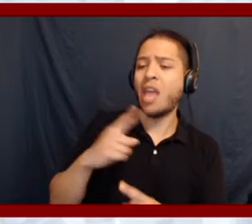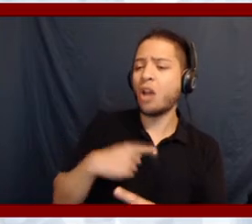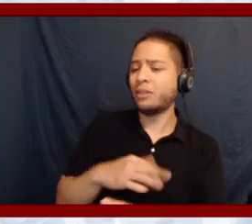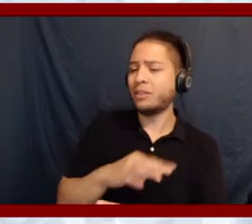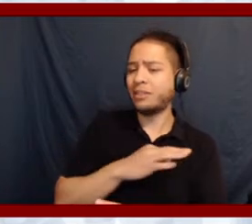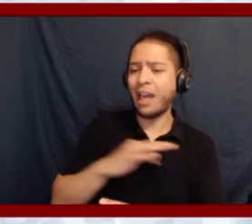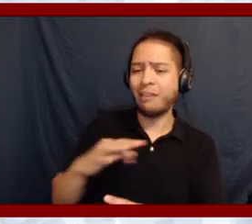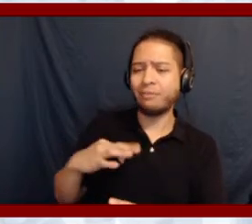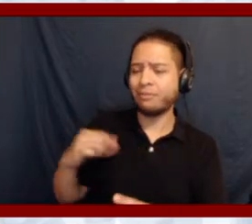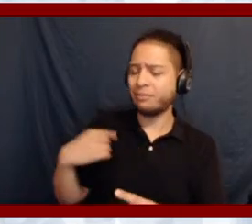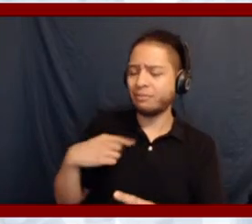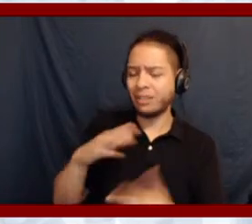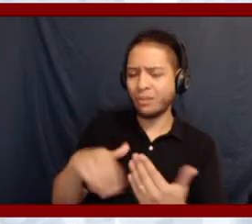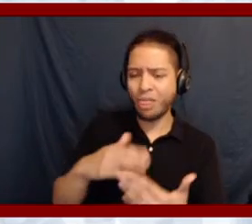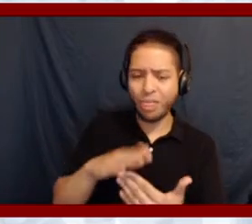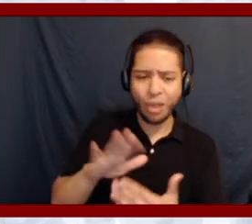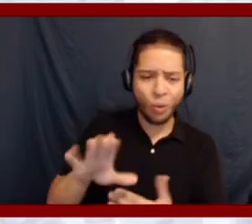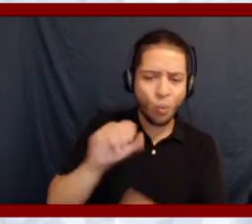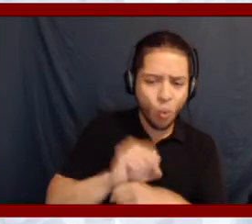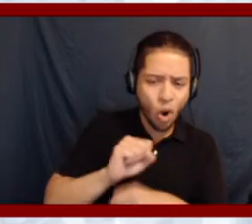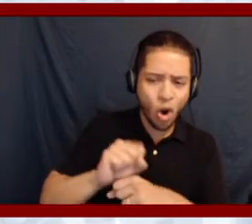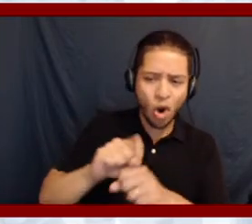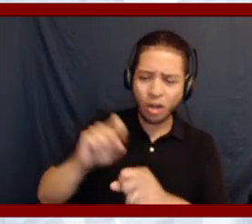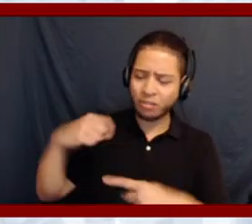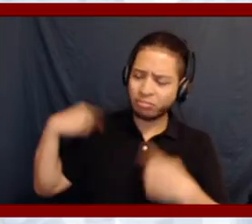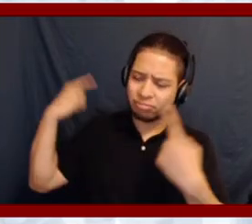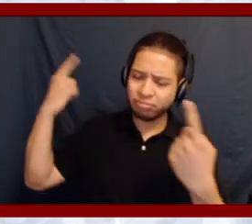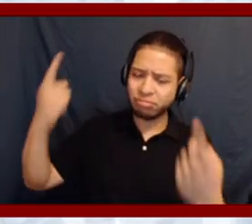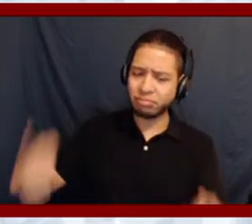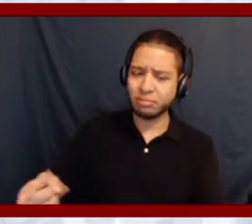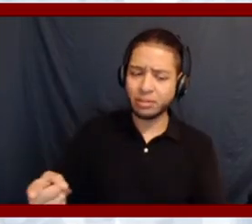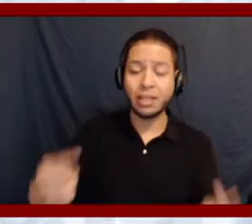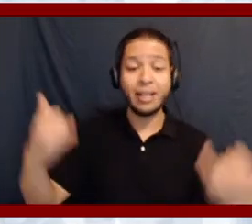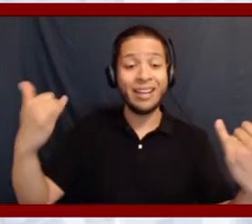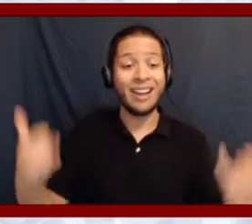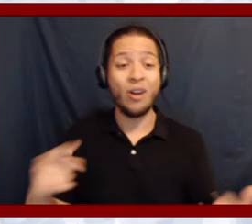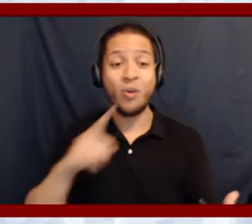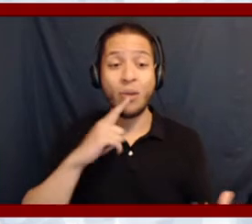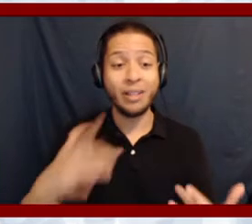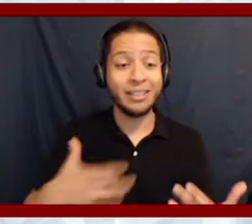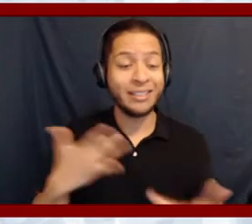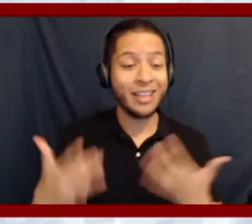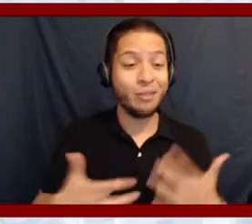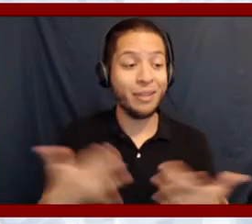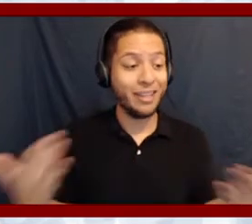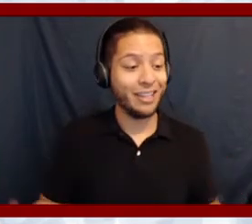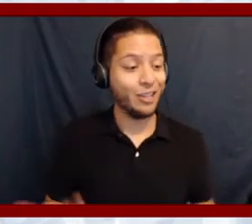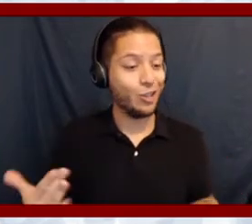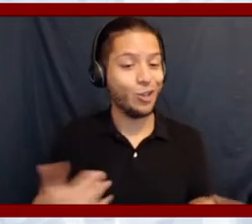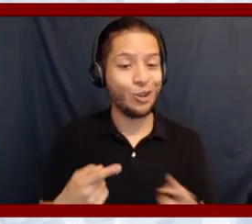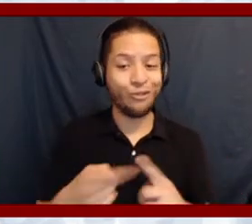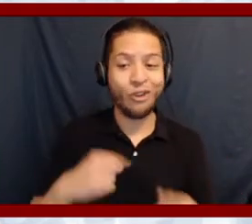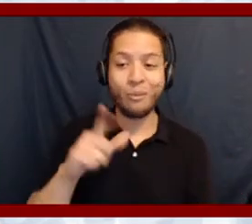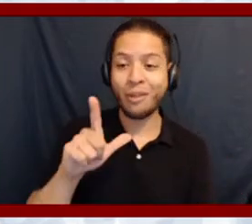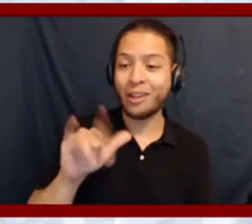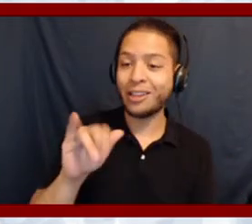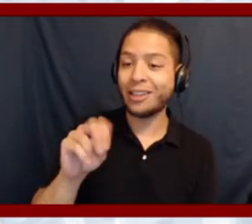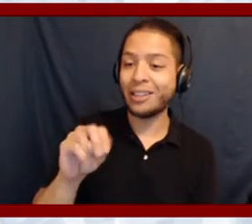important work over the years. I'm thrilled to be joining you all from Lincoln University, one of the nation's